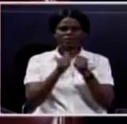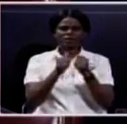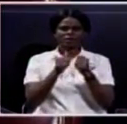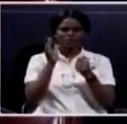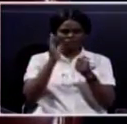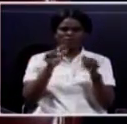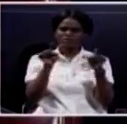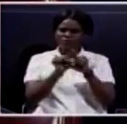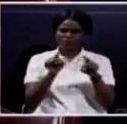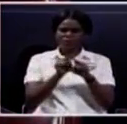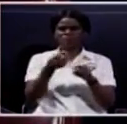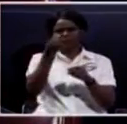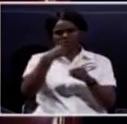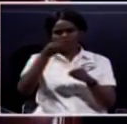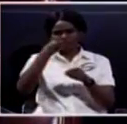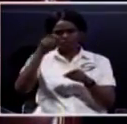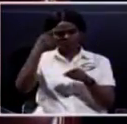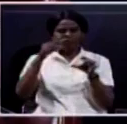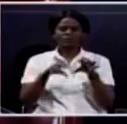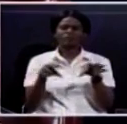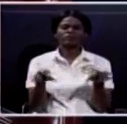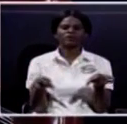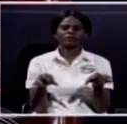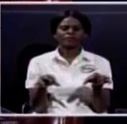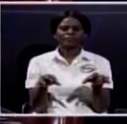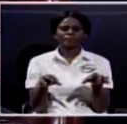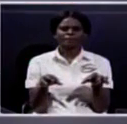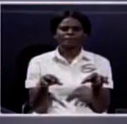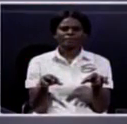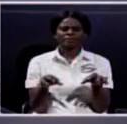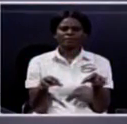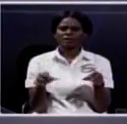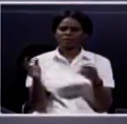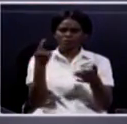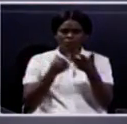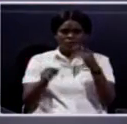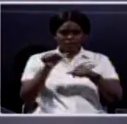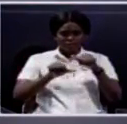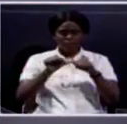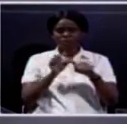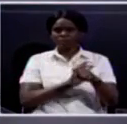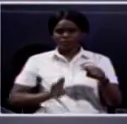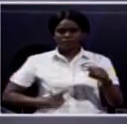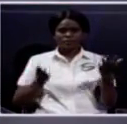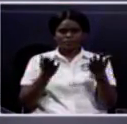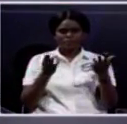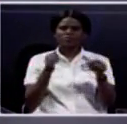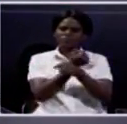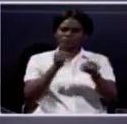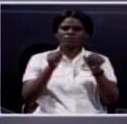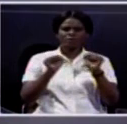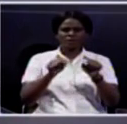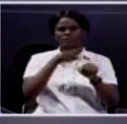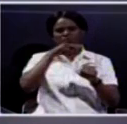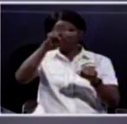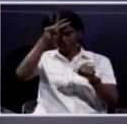will go into the consumption during breakfast? What happens to a day school? Very good, there's no problem. This rice can be sold. The goat